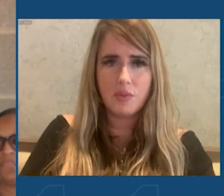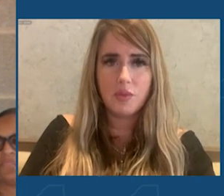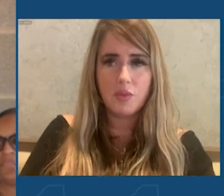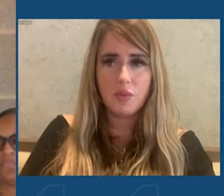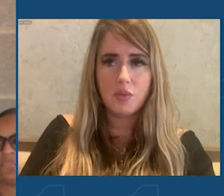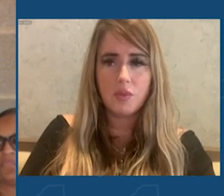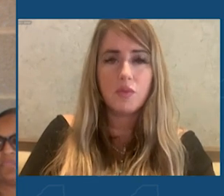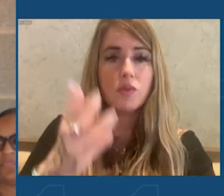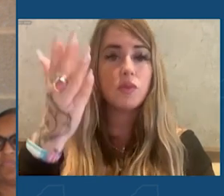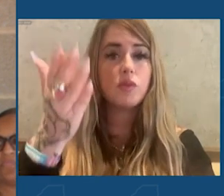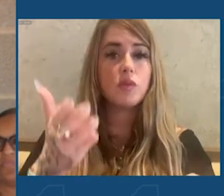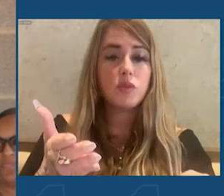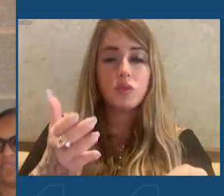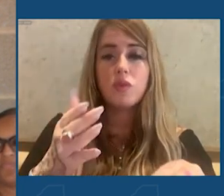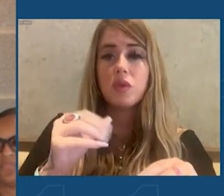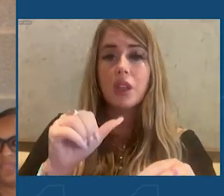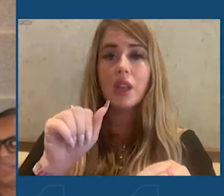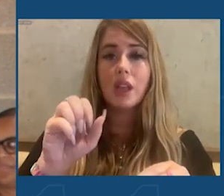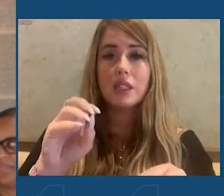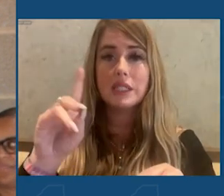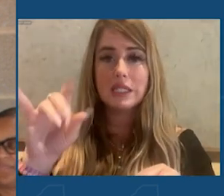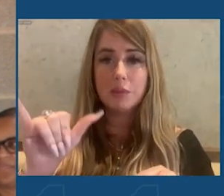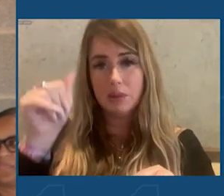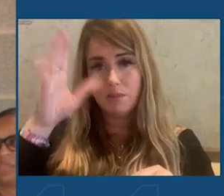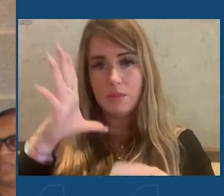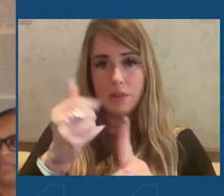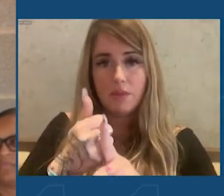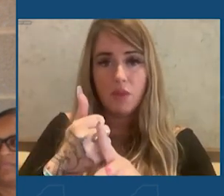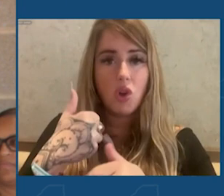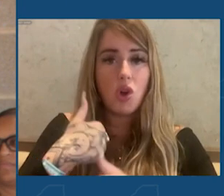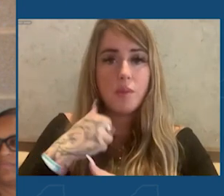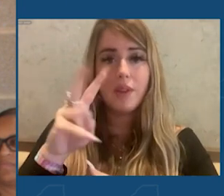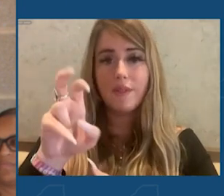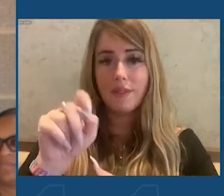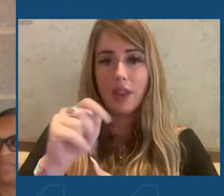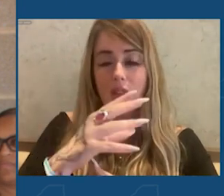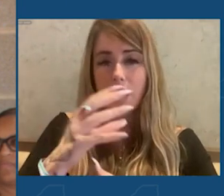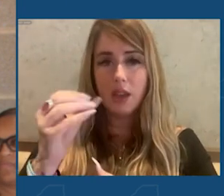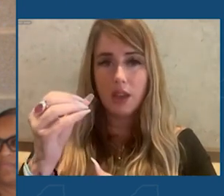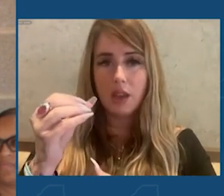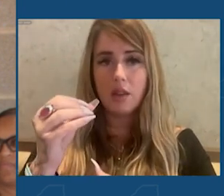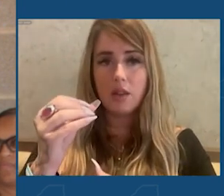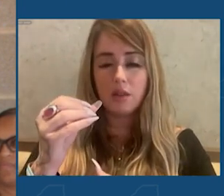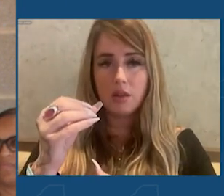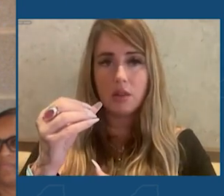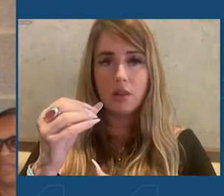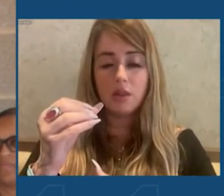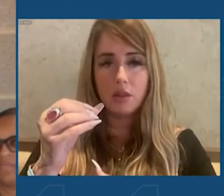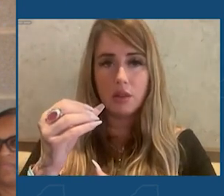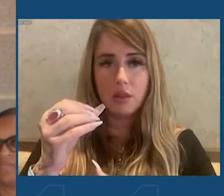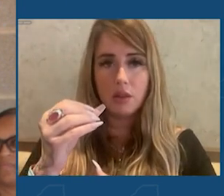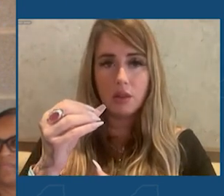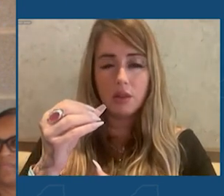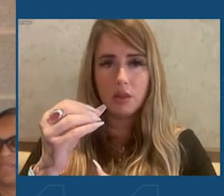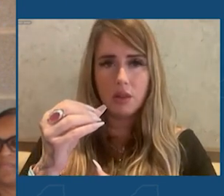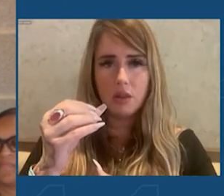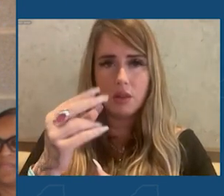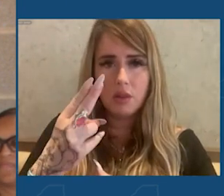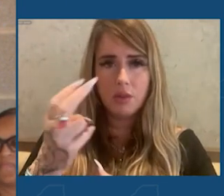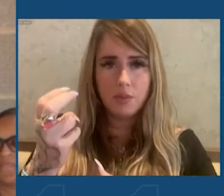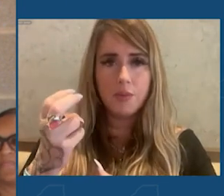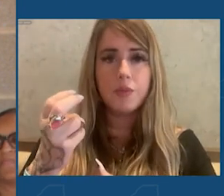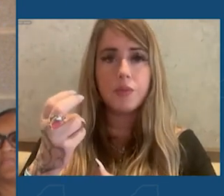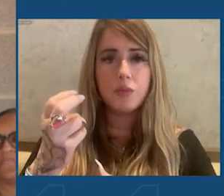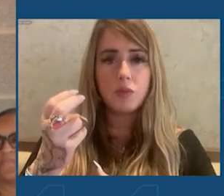Assemblyman Magdalo is an Army veteran, and he just told me members of his family are also serving. And he's the